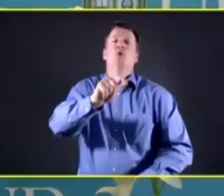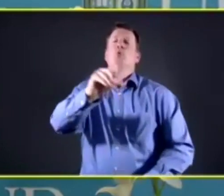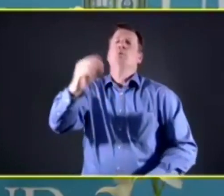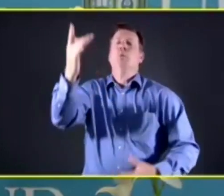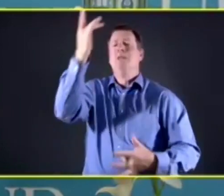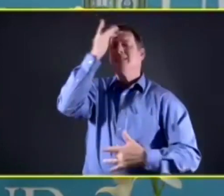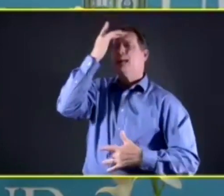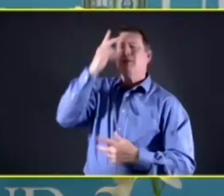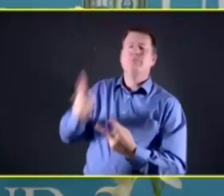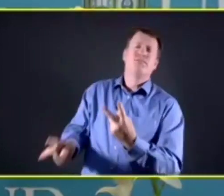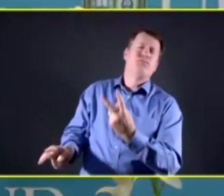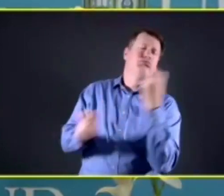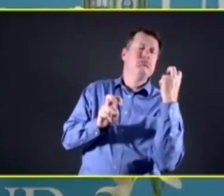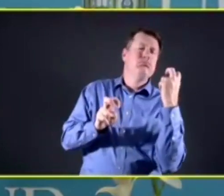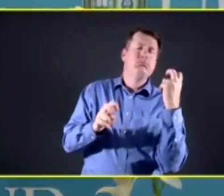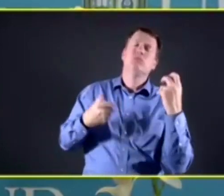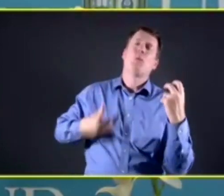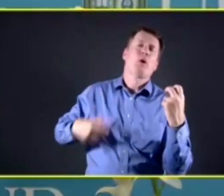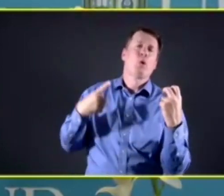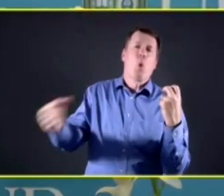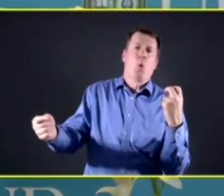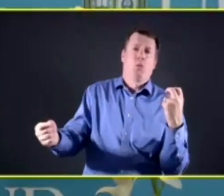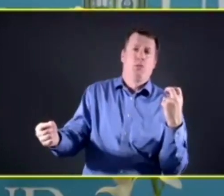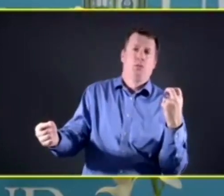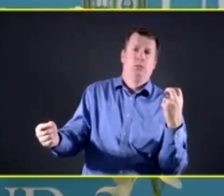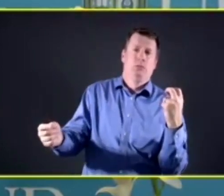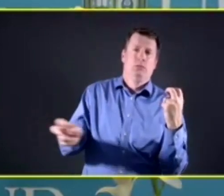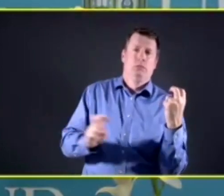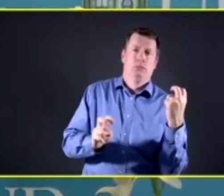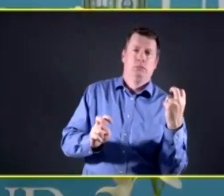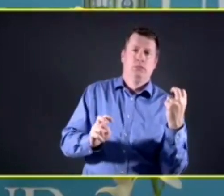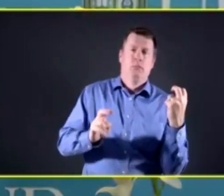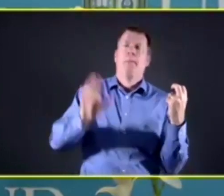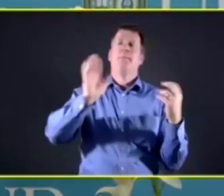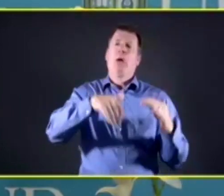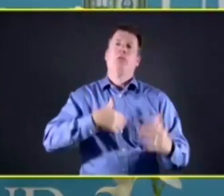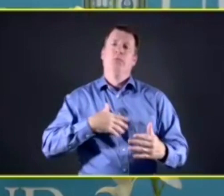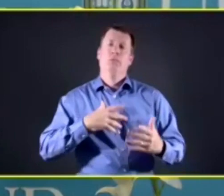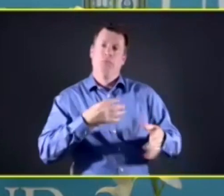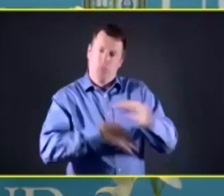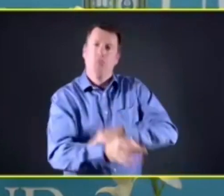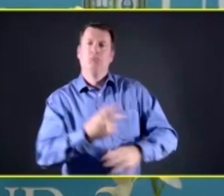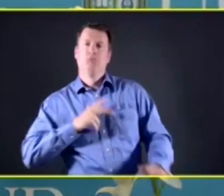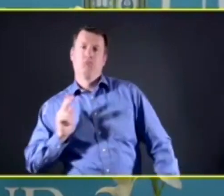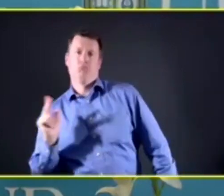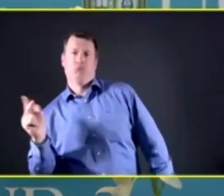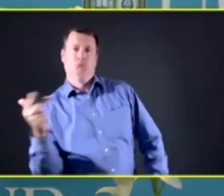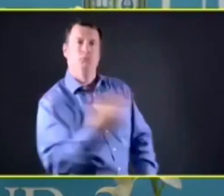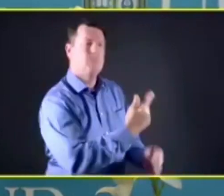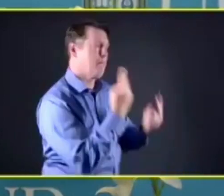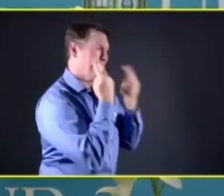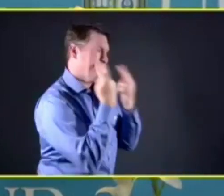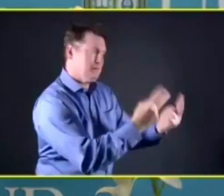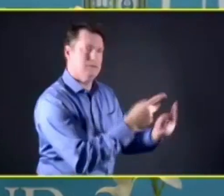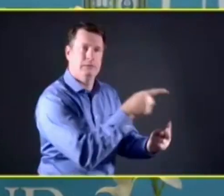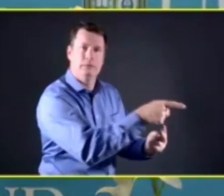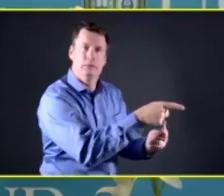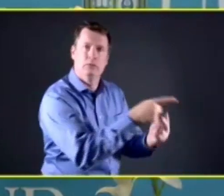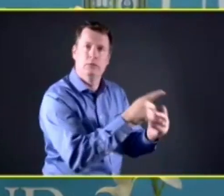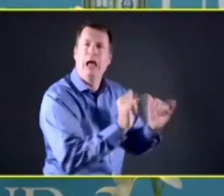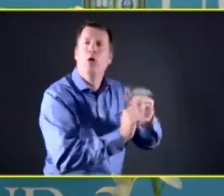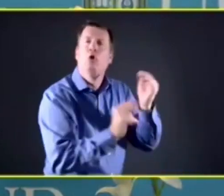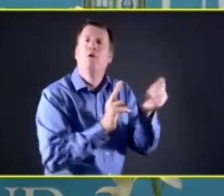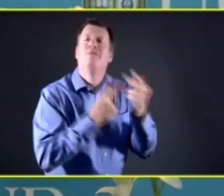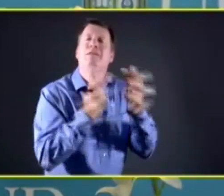mean, the alternative to a mobile unit might be just doing home visits or doing more home visits. And so we're going to have to adapt to